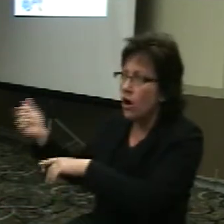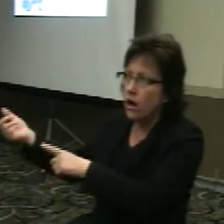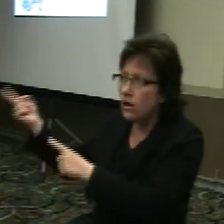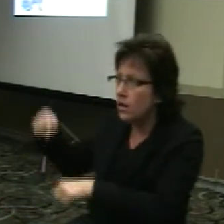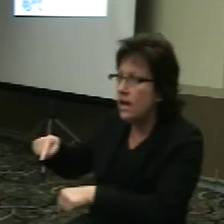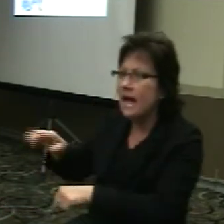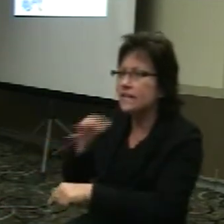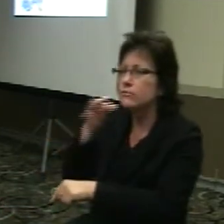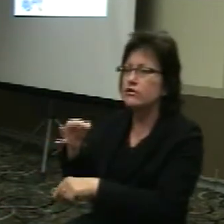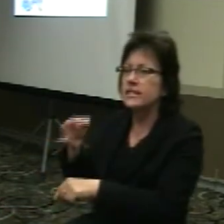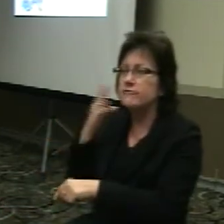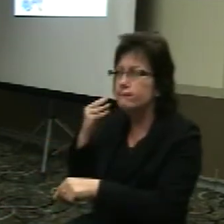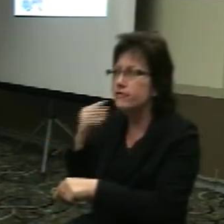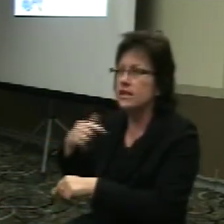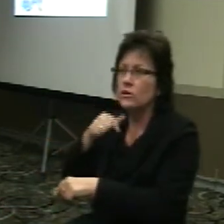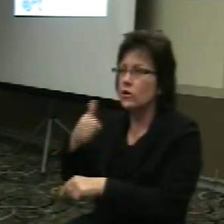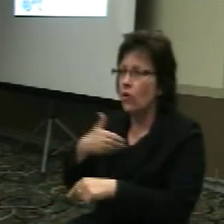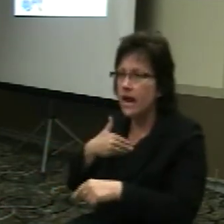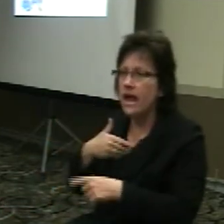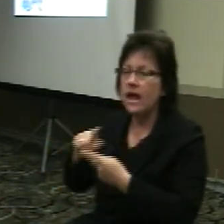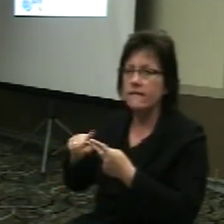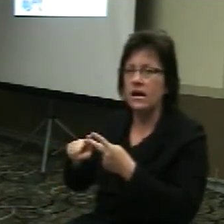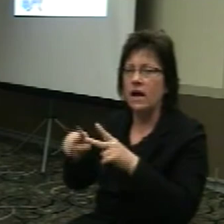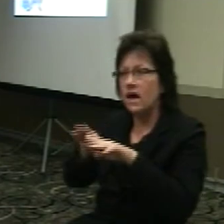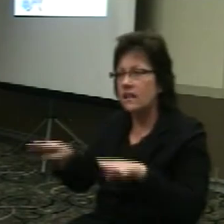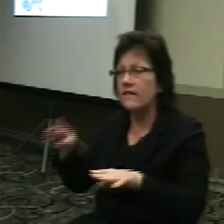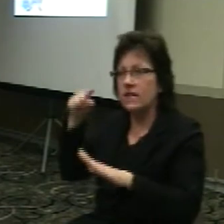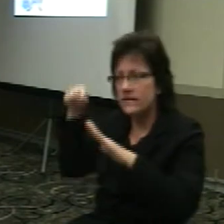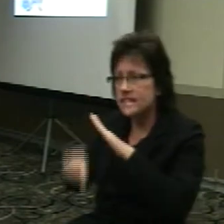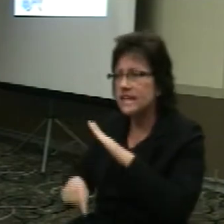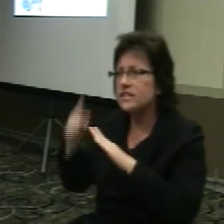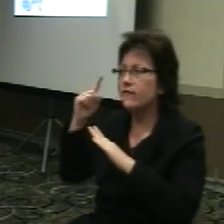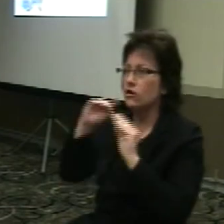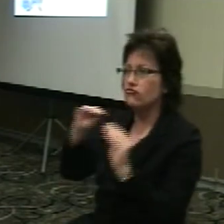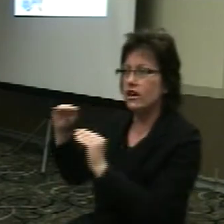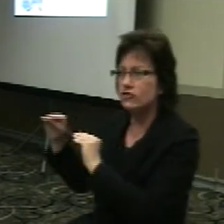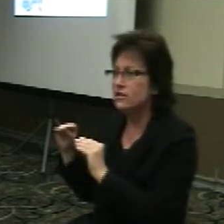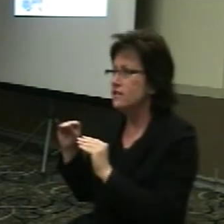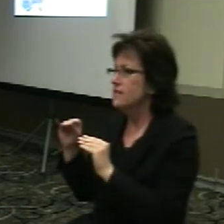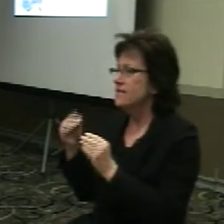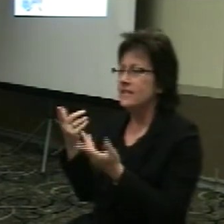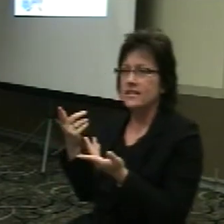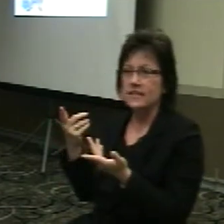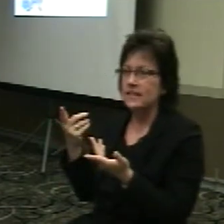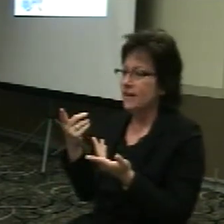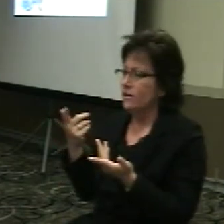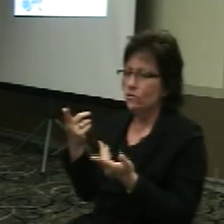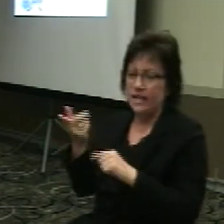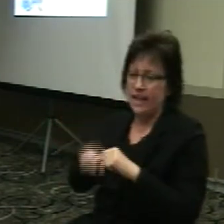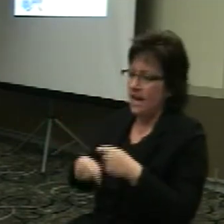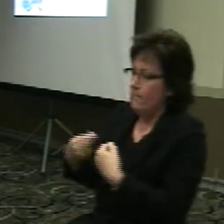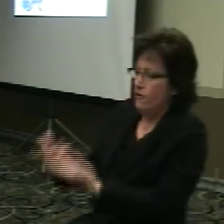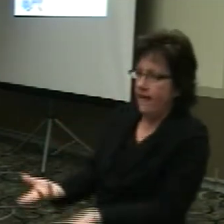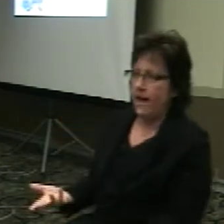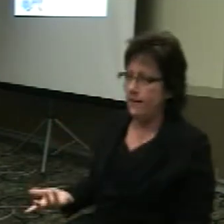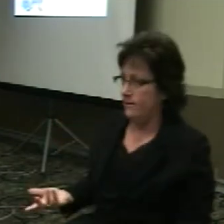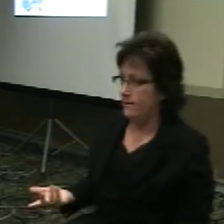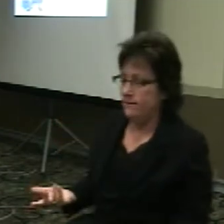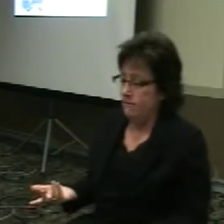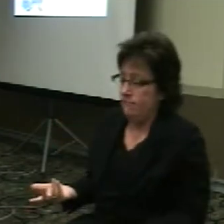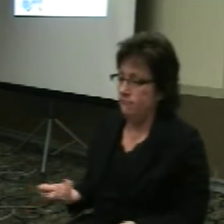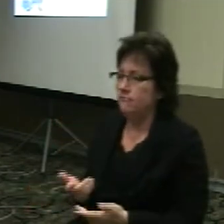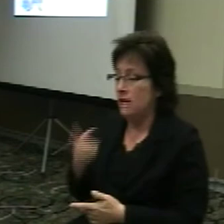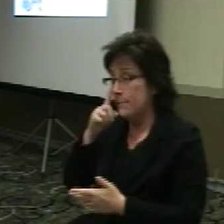It's calling for a level of intensity of instruction we simply cannot muster. Now, I'll be real honest with you. In the